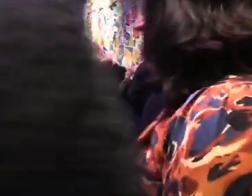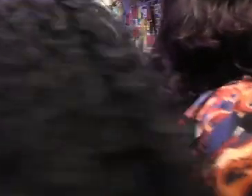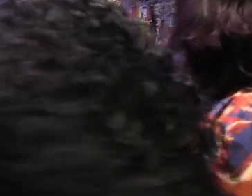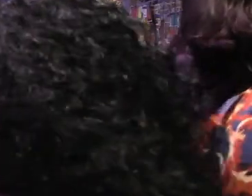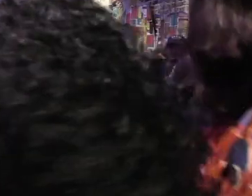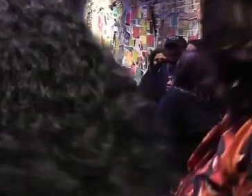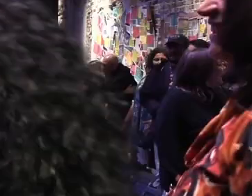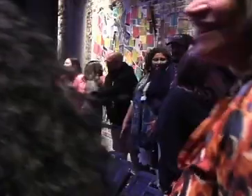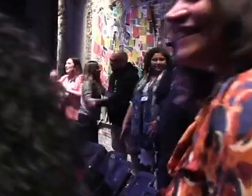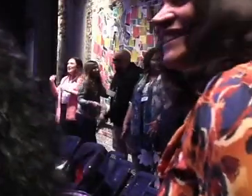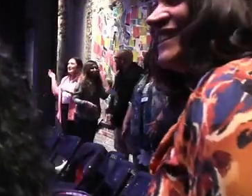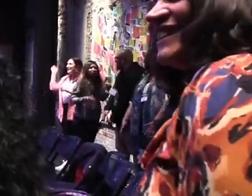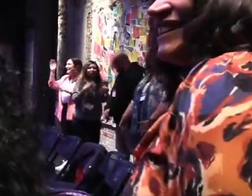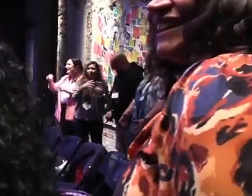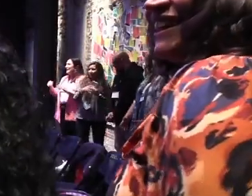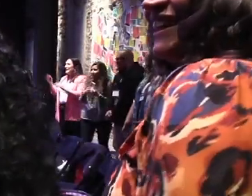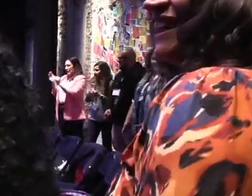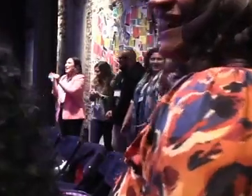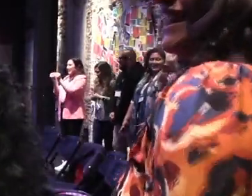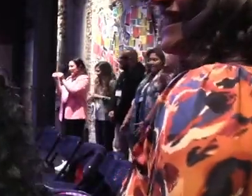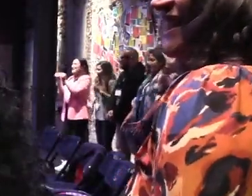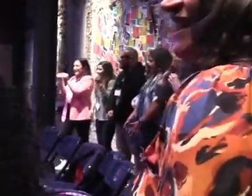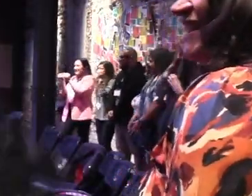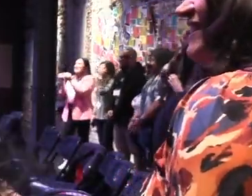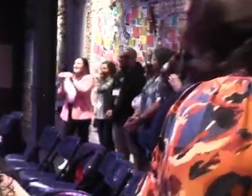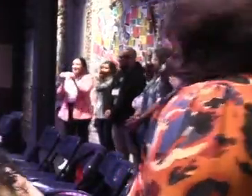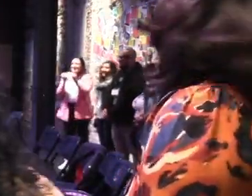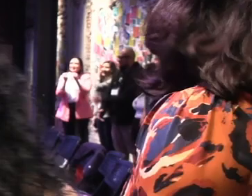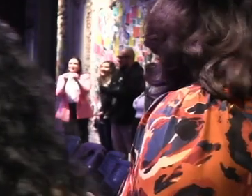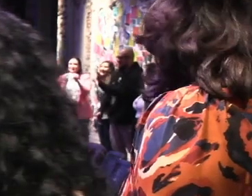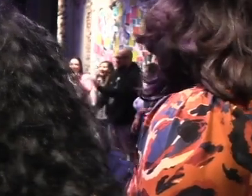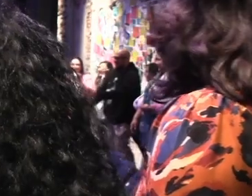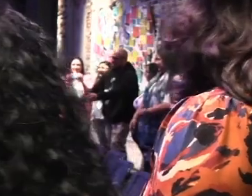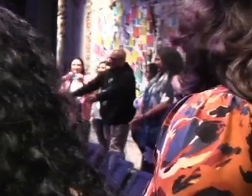We are now at 2 minutes. We're at 2 minutes.